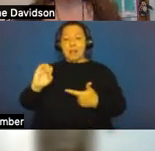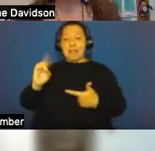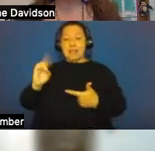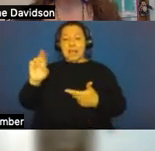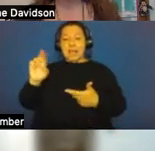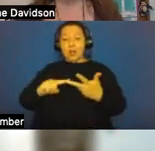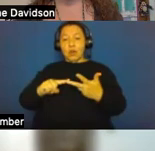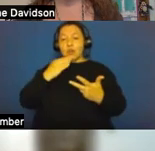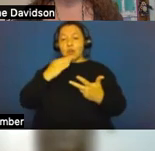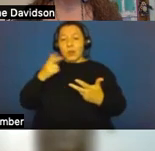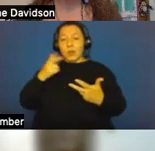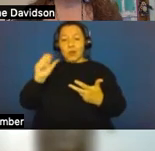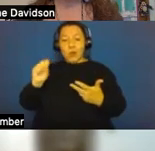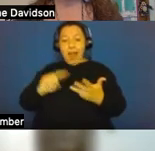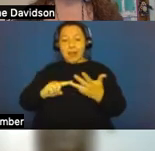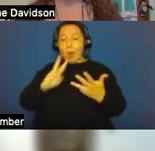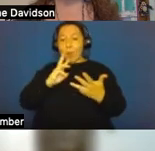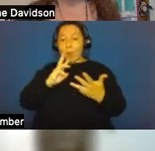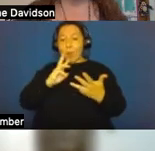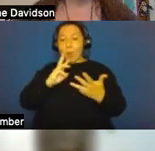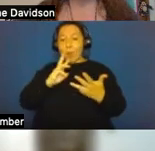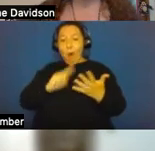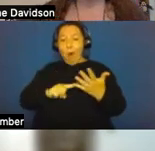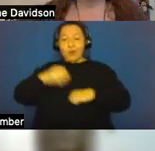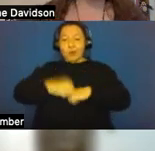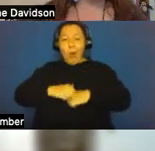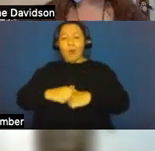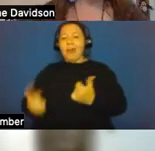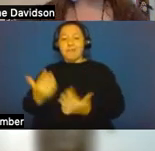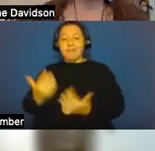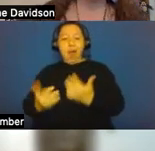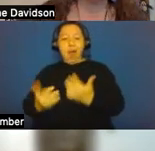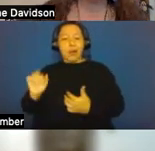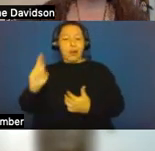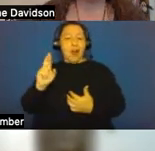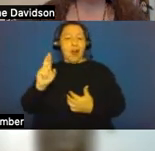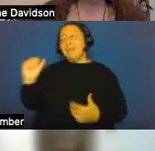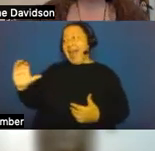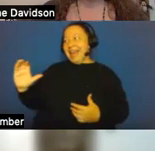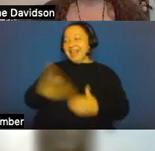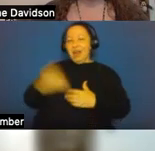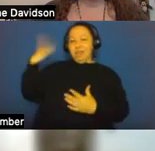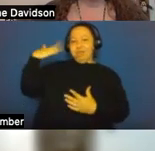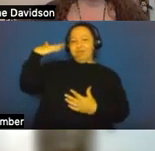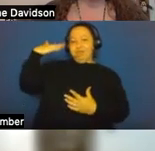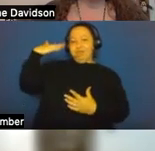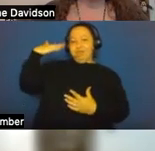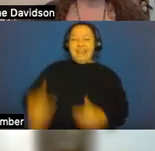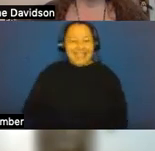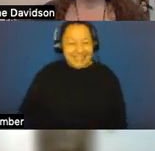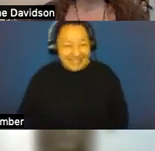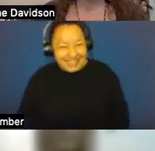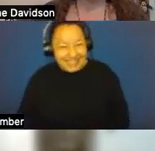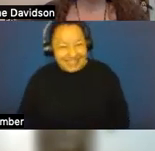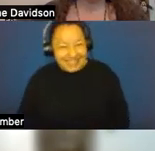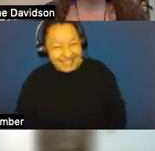stones, fire, air, well, the air conditioner is on blast right now. But, you can